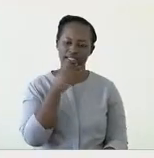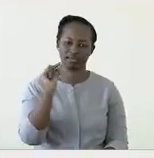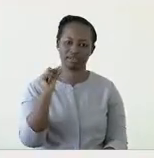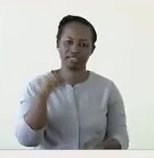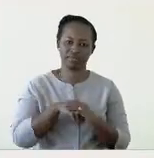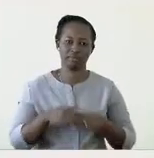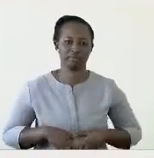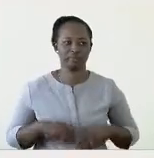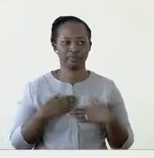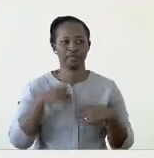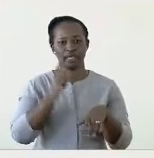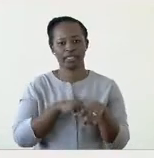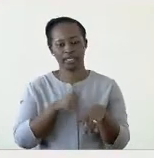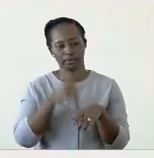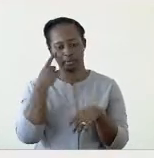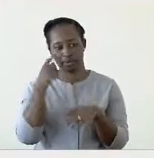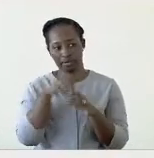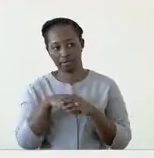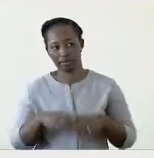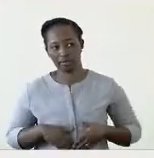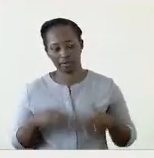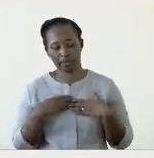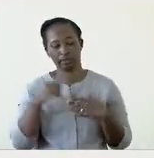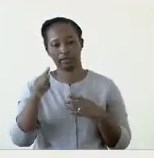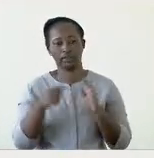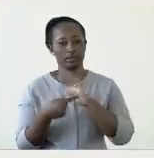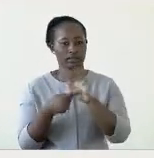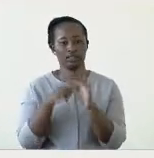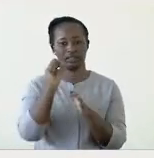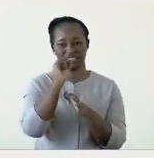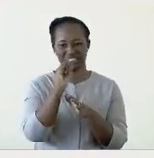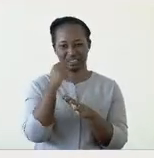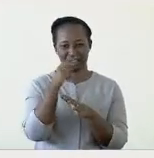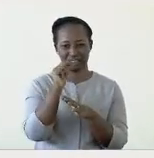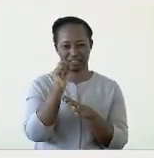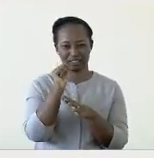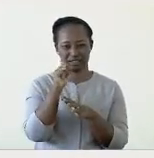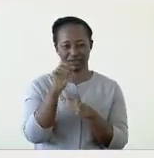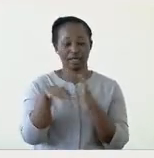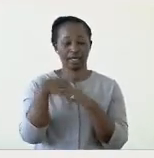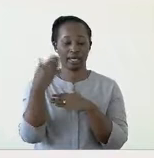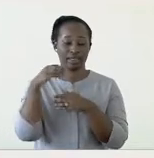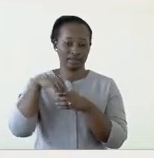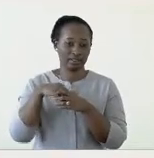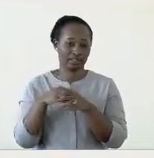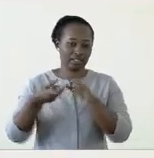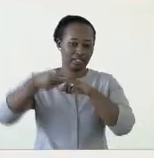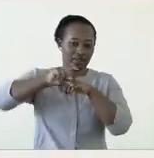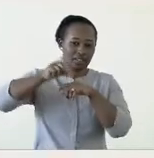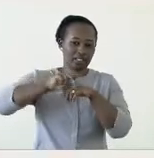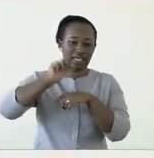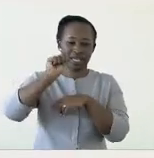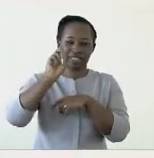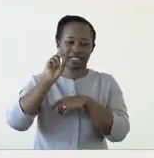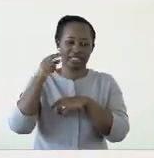in the body. Once it is detected by the hypothalamus, it sends the signals to the pituitary gland, and the pituitary gland releases ADH